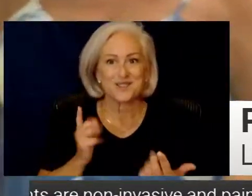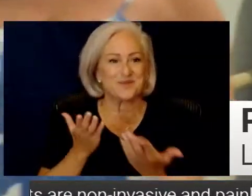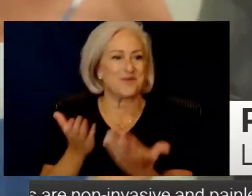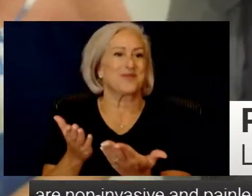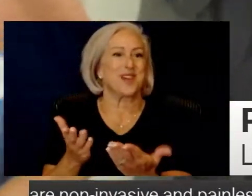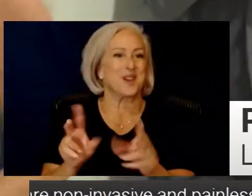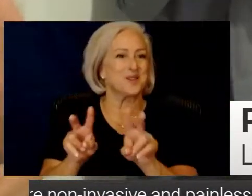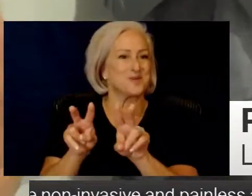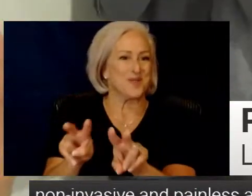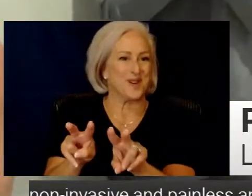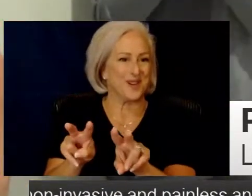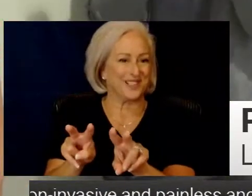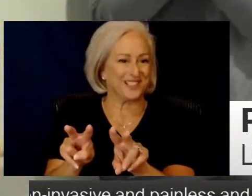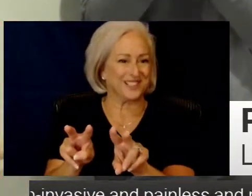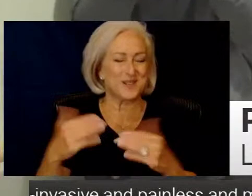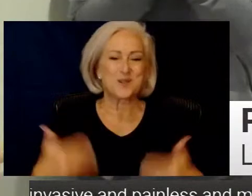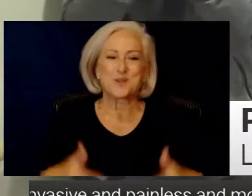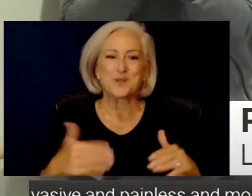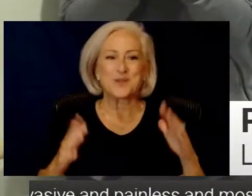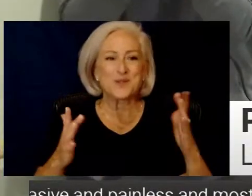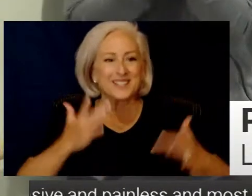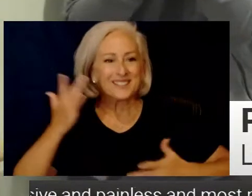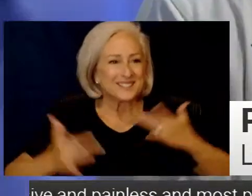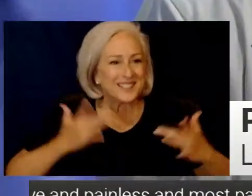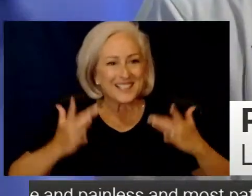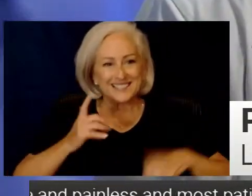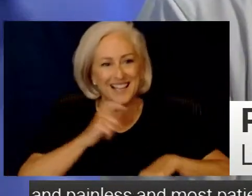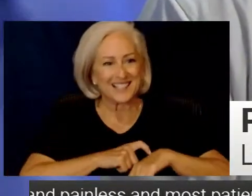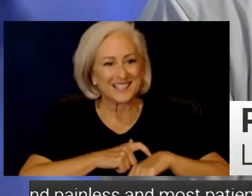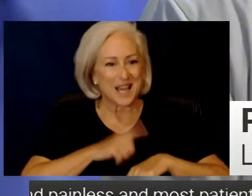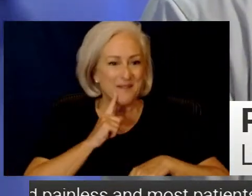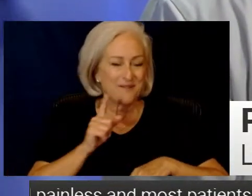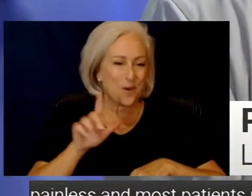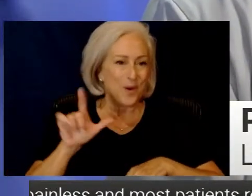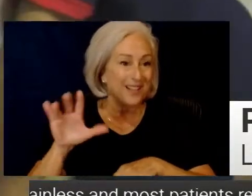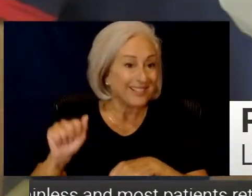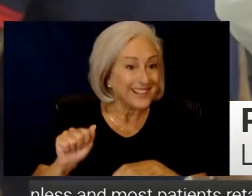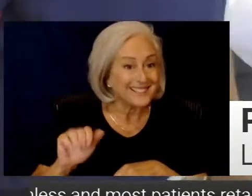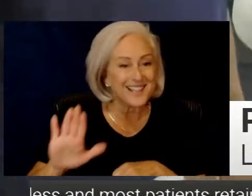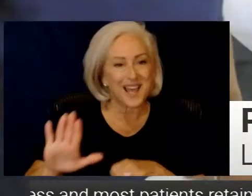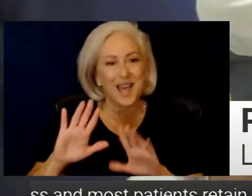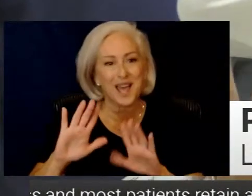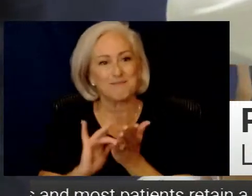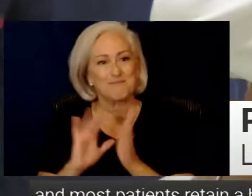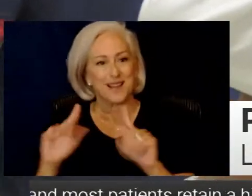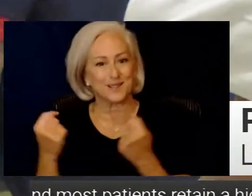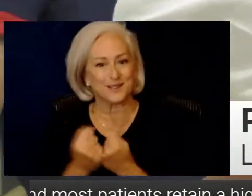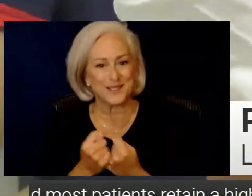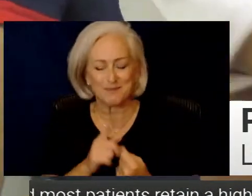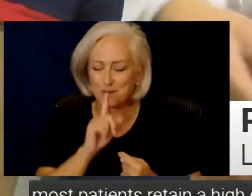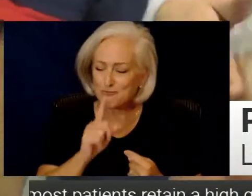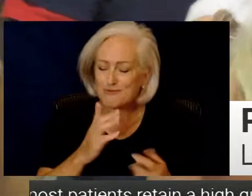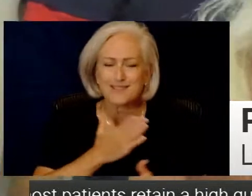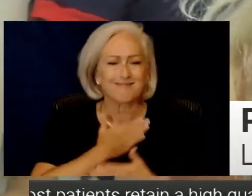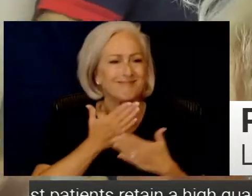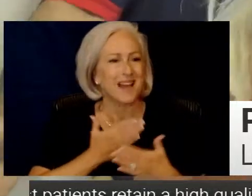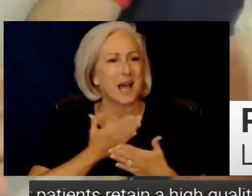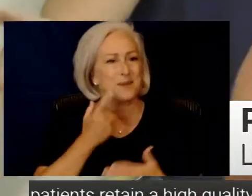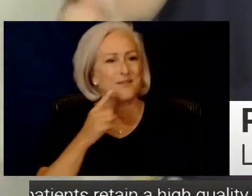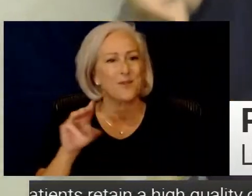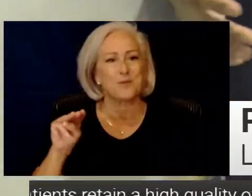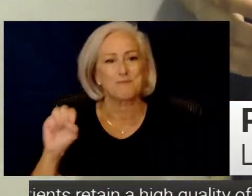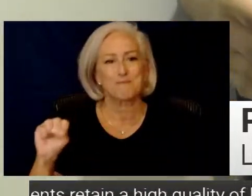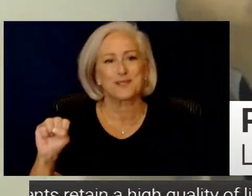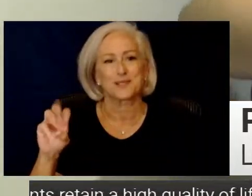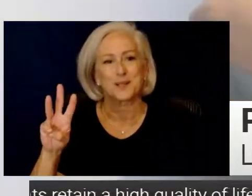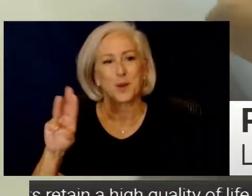A joyful moment for her and her medical team. Just, excitement and happy for Miss Webb that we were able to do this